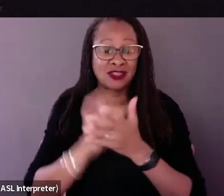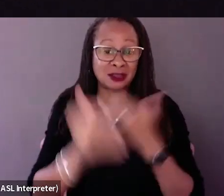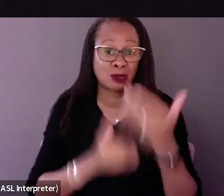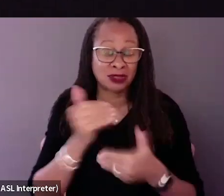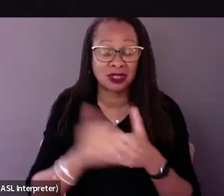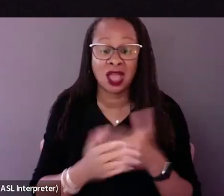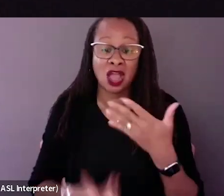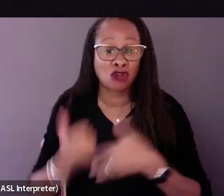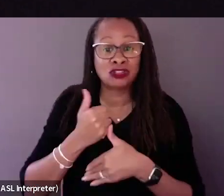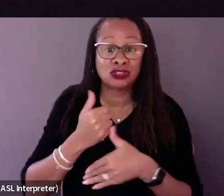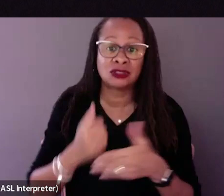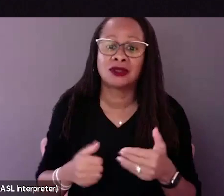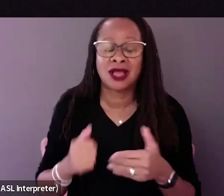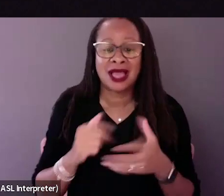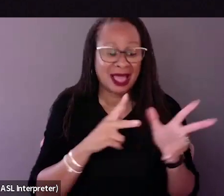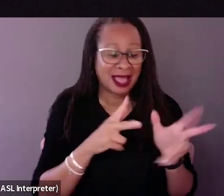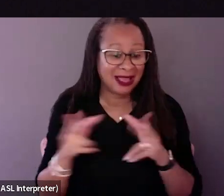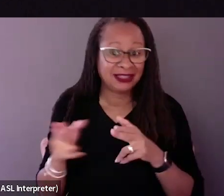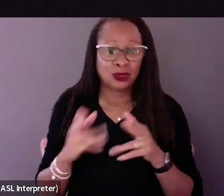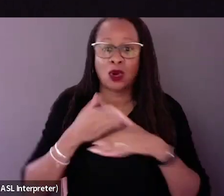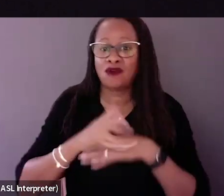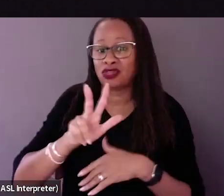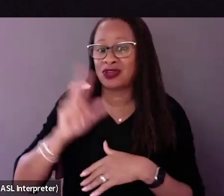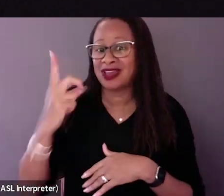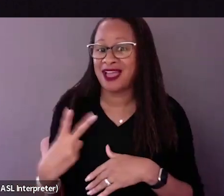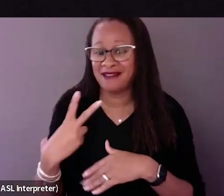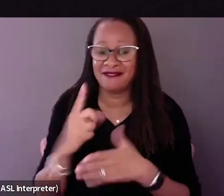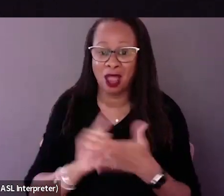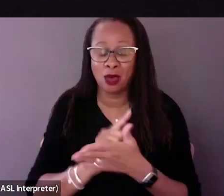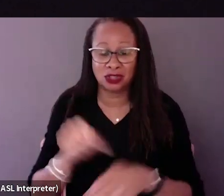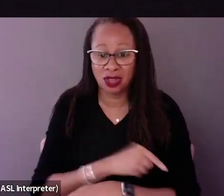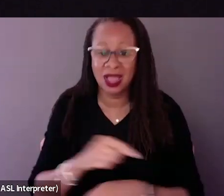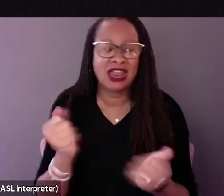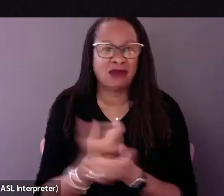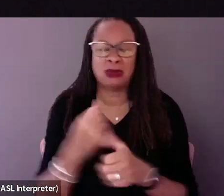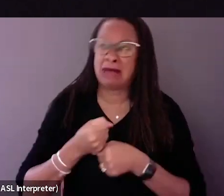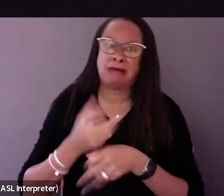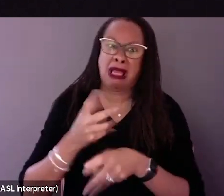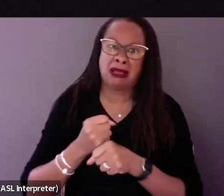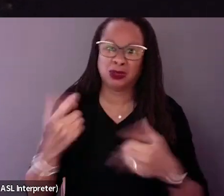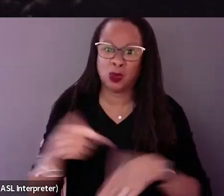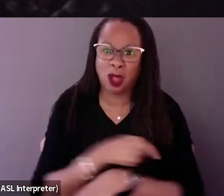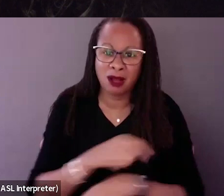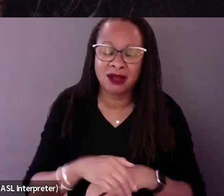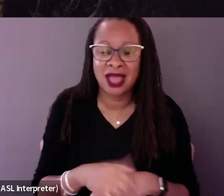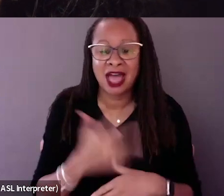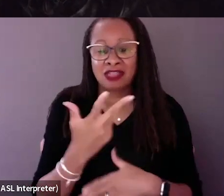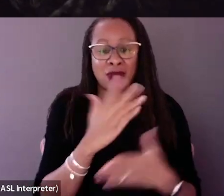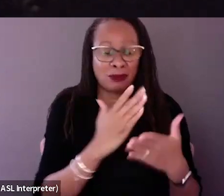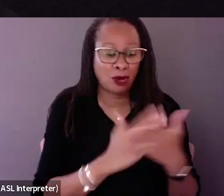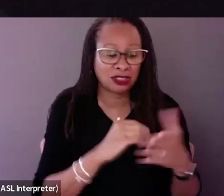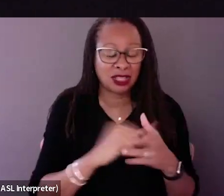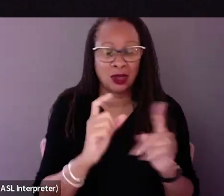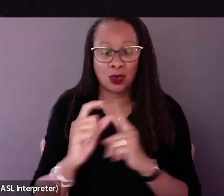Original edits of this film were over 3.5 hours long, and everyone was yelling at me about it. And I think that the three parts and the words